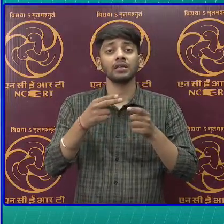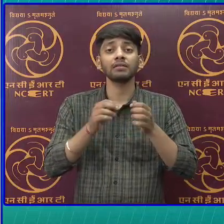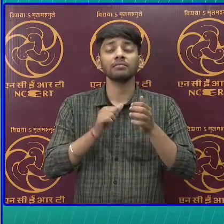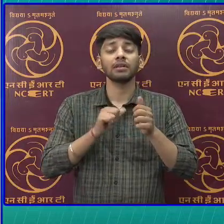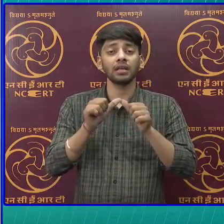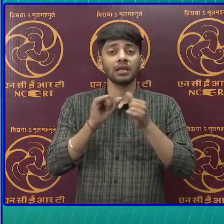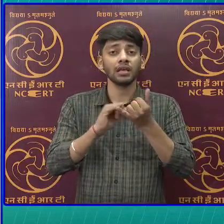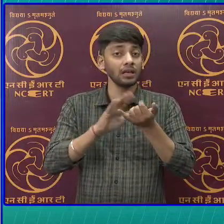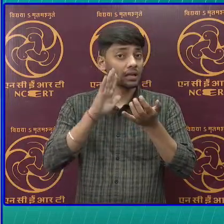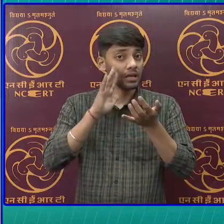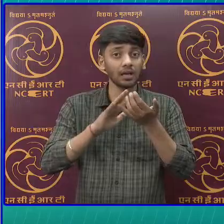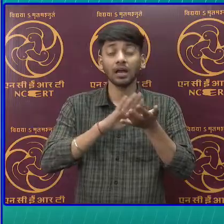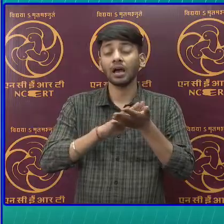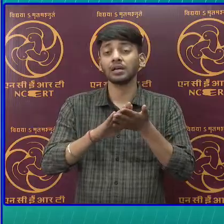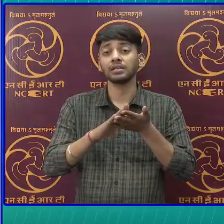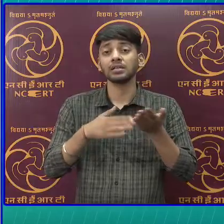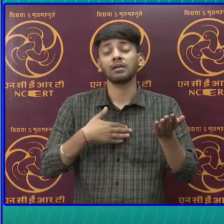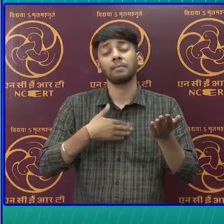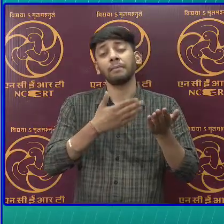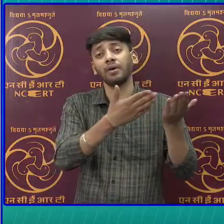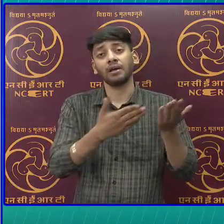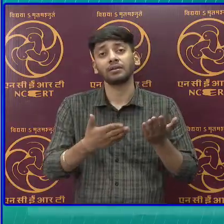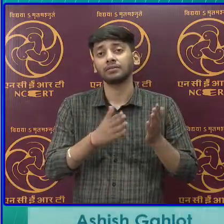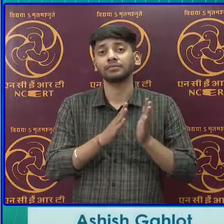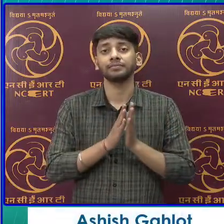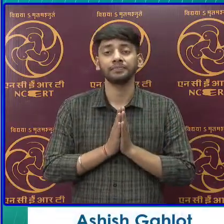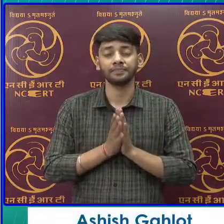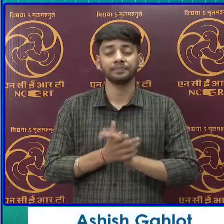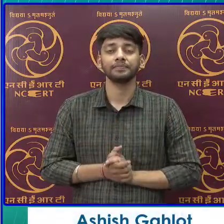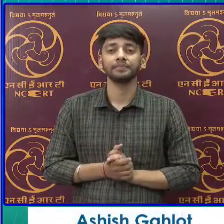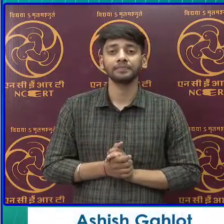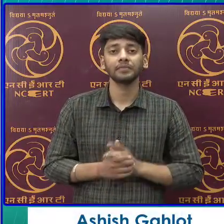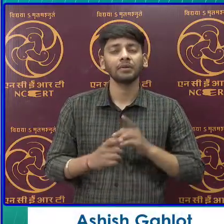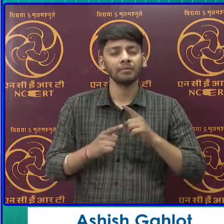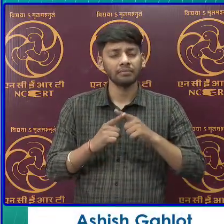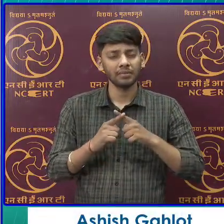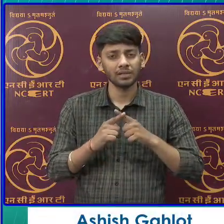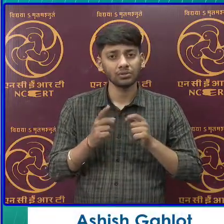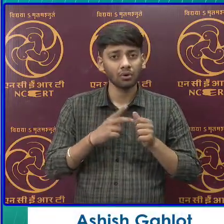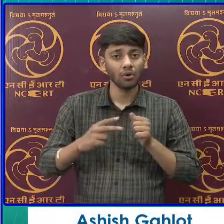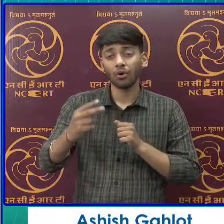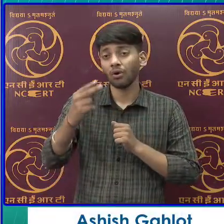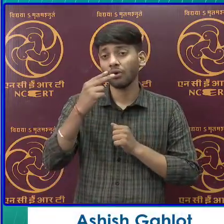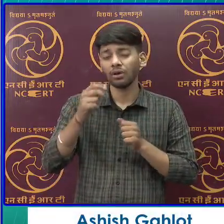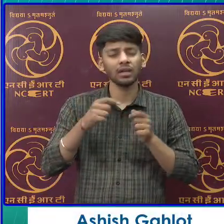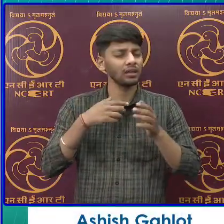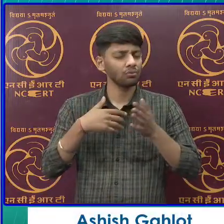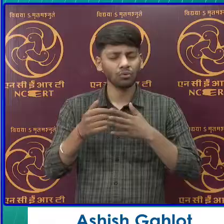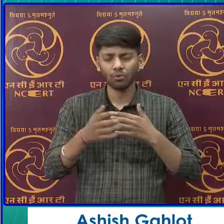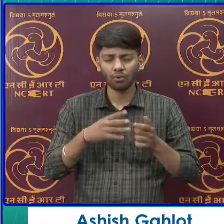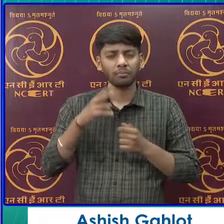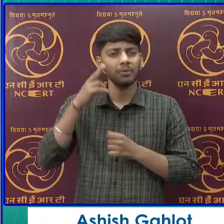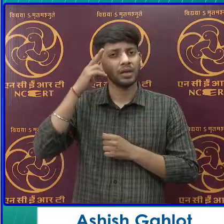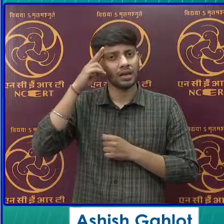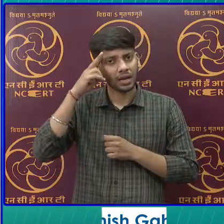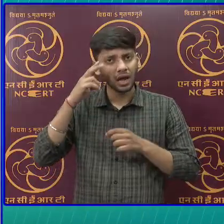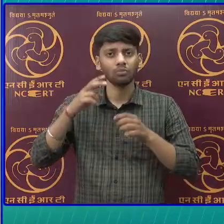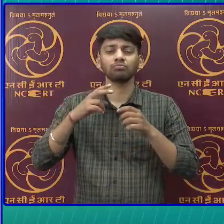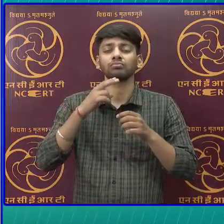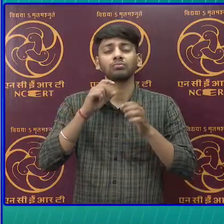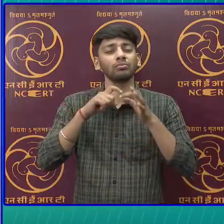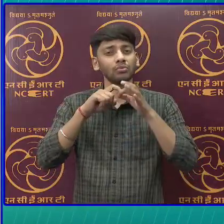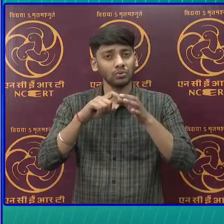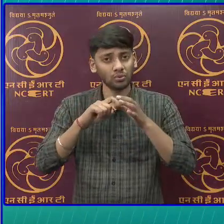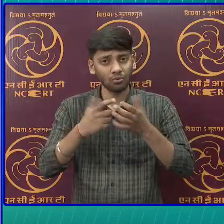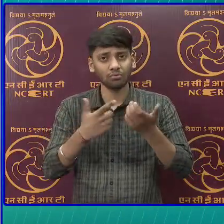So, Ashish, I also welcome you to the session. And now, dear viewers, if you have any queries or doubt regarding this poem